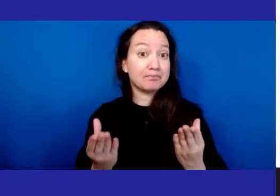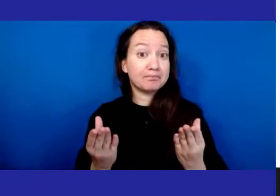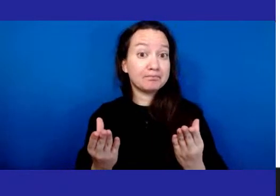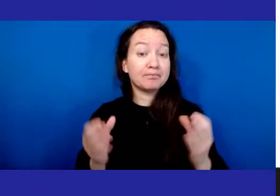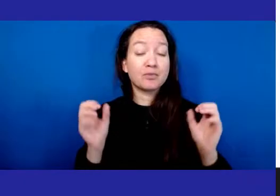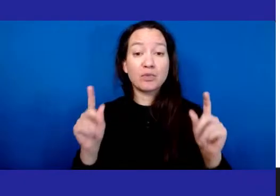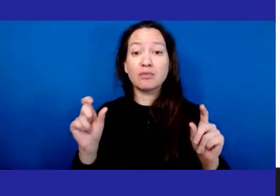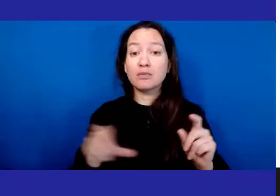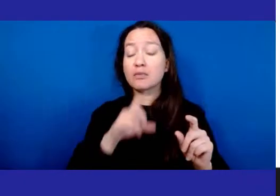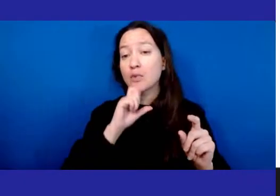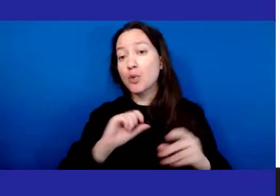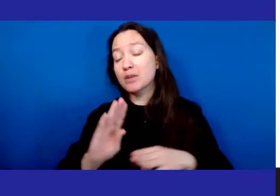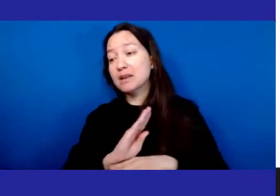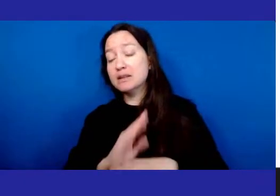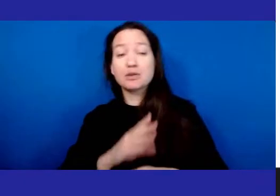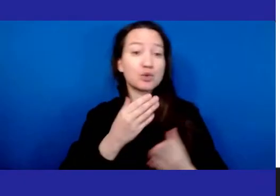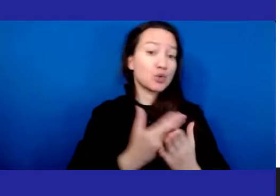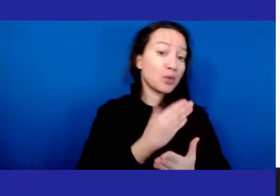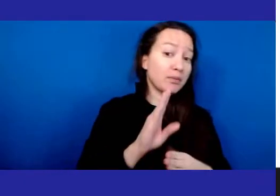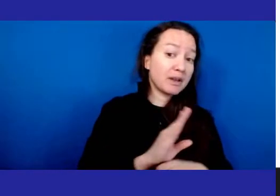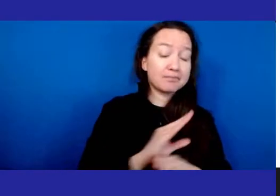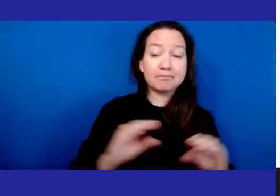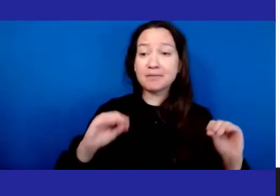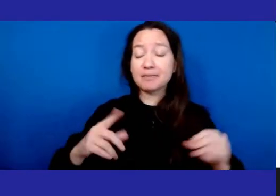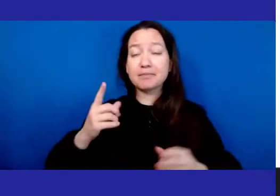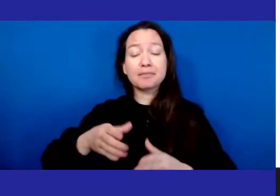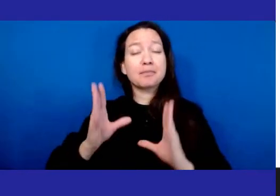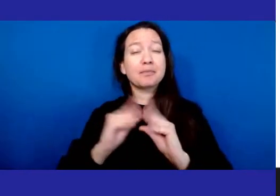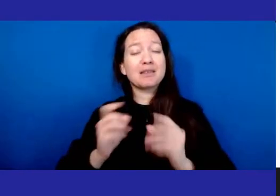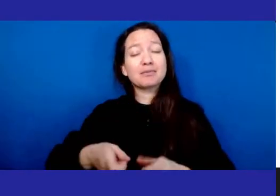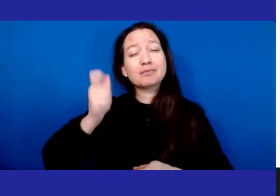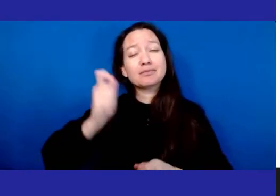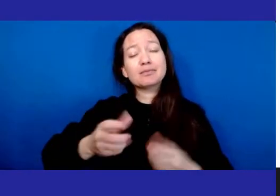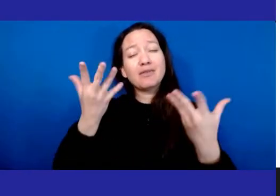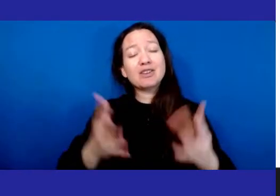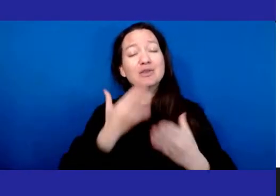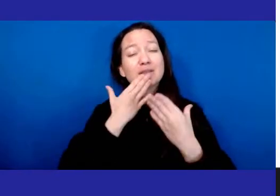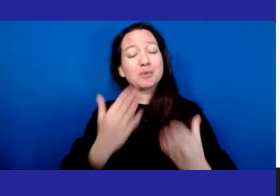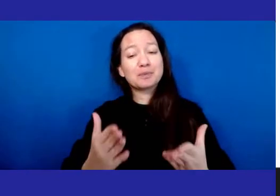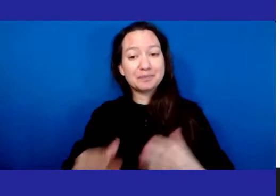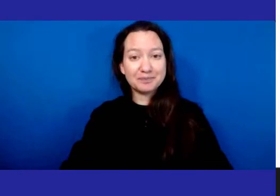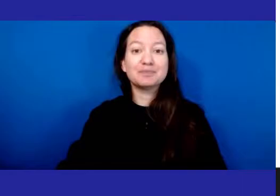any old or new business? There being none, meeting is adjourned. Thank you all. Thank you.